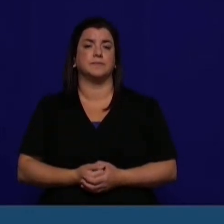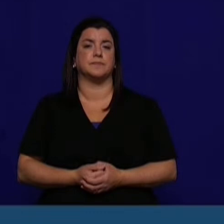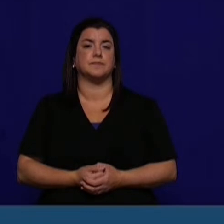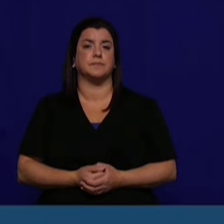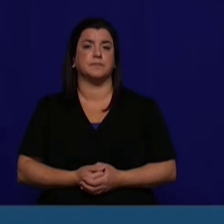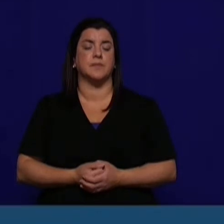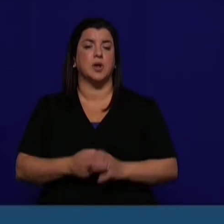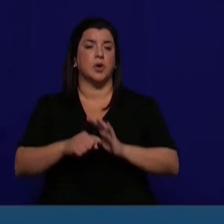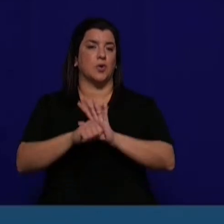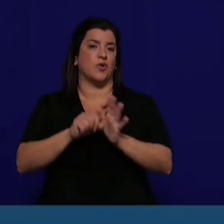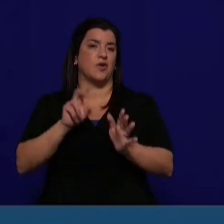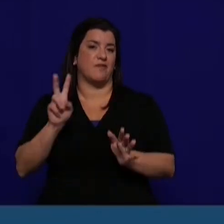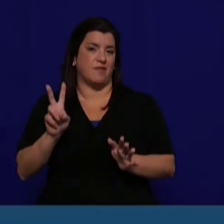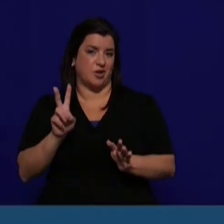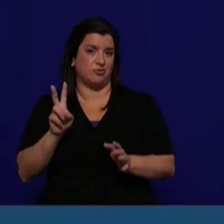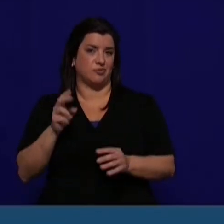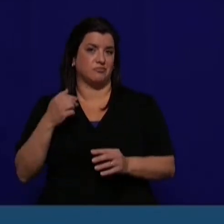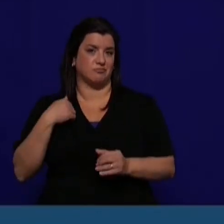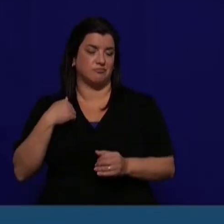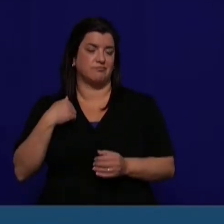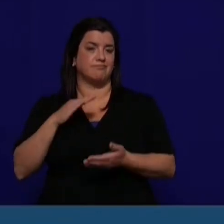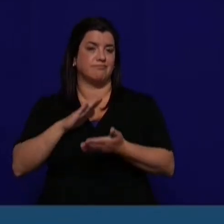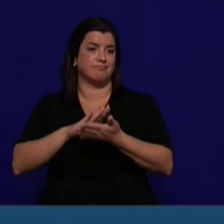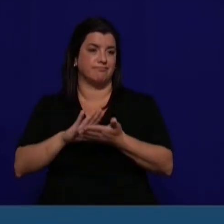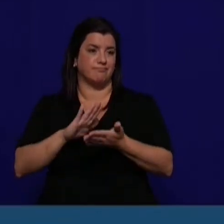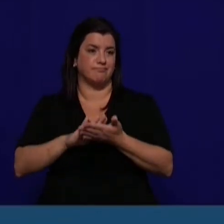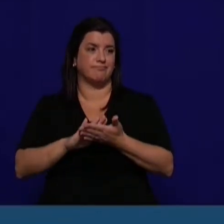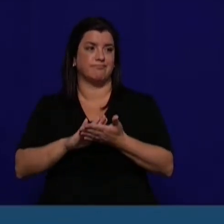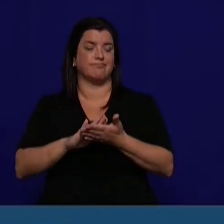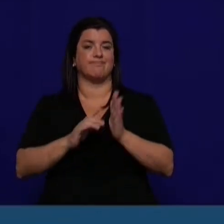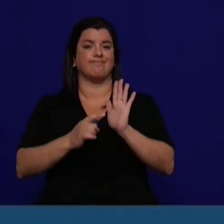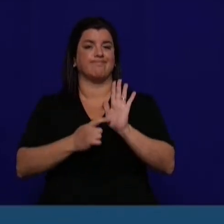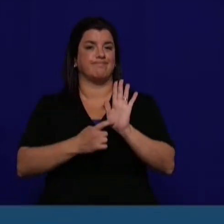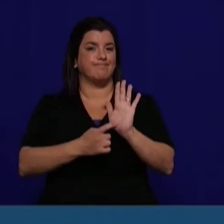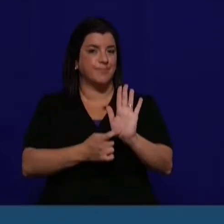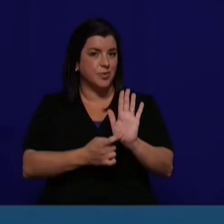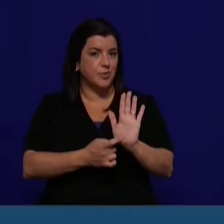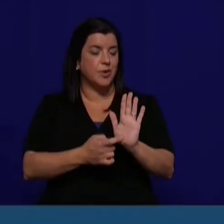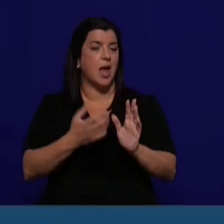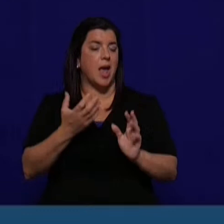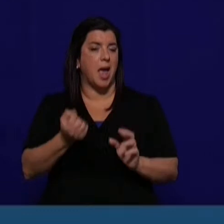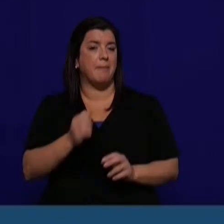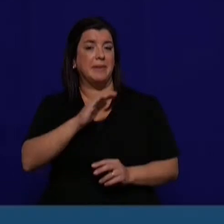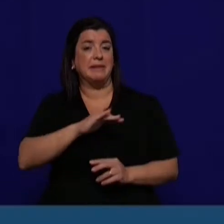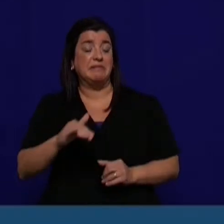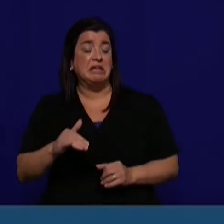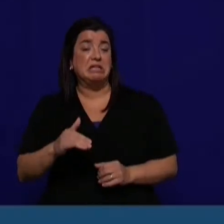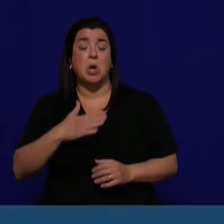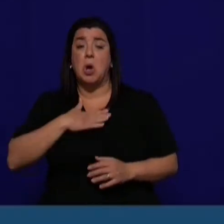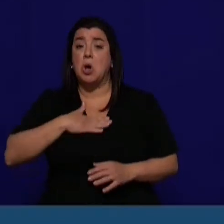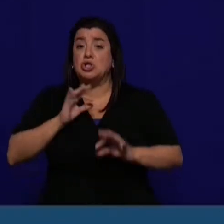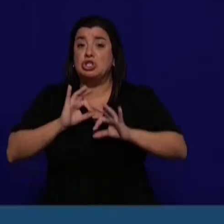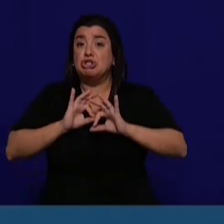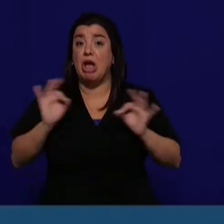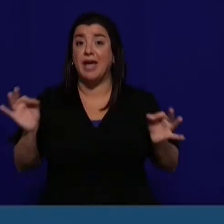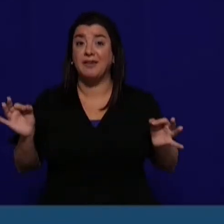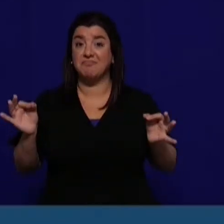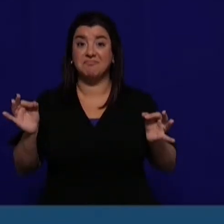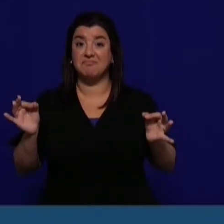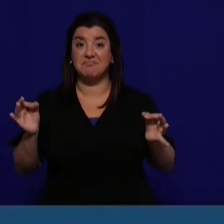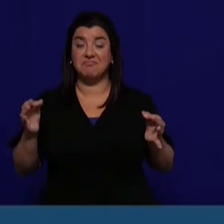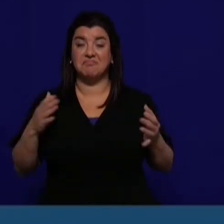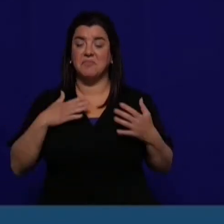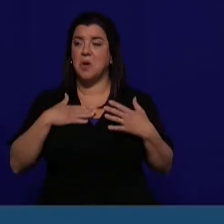Il-COVID bħalma rajna kien qed jagħti hemm nies li kellhom bla sintomi ta' xejn, tajjeb li dawn kienu qegħdin